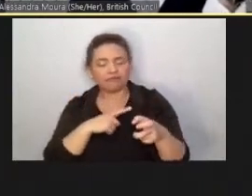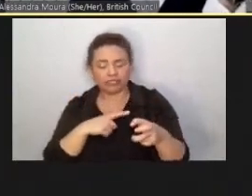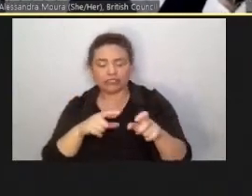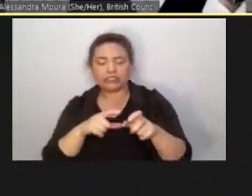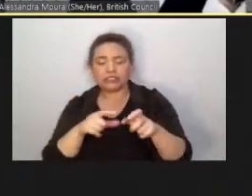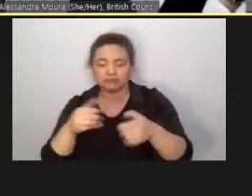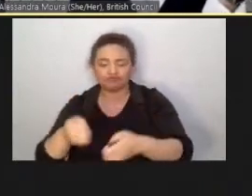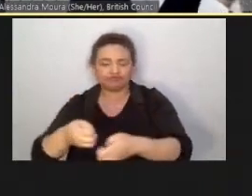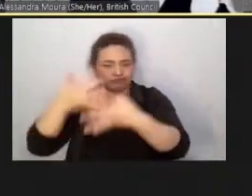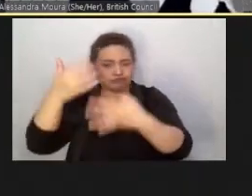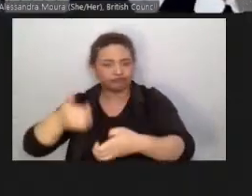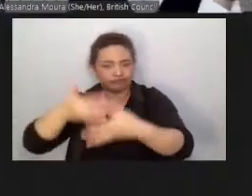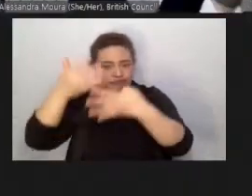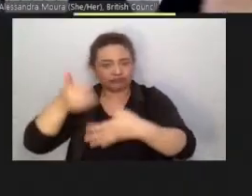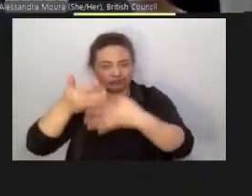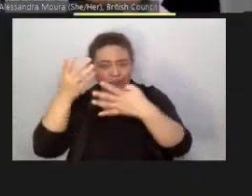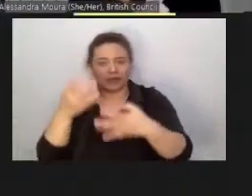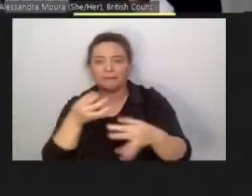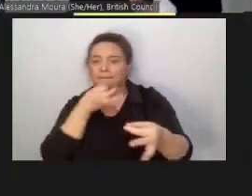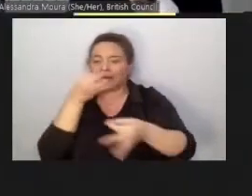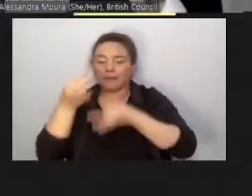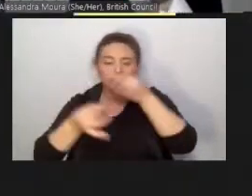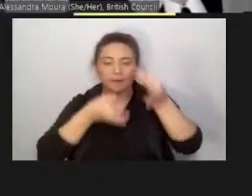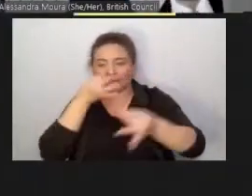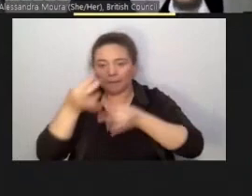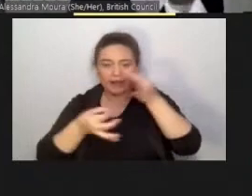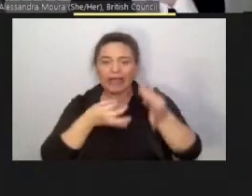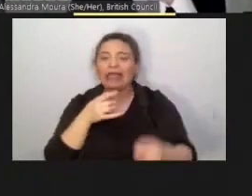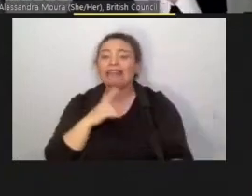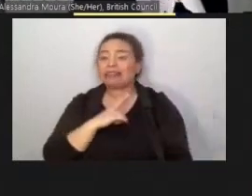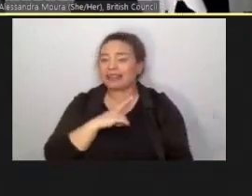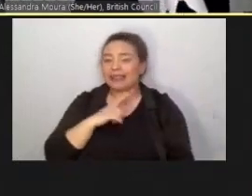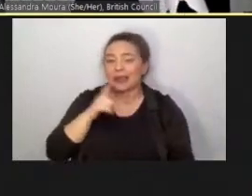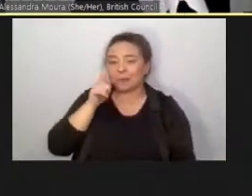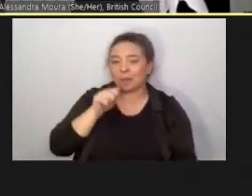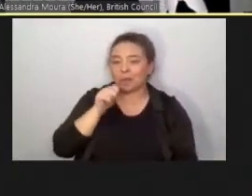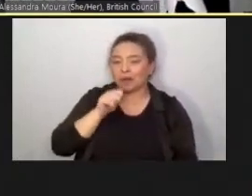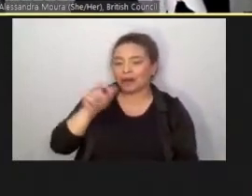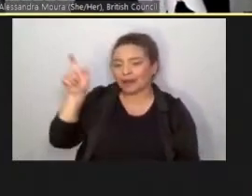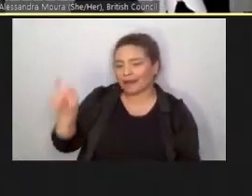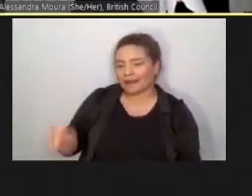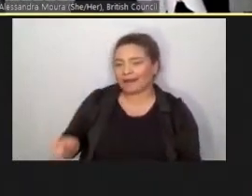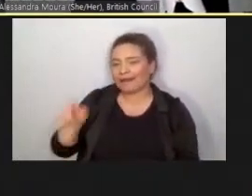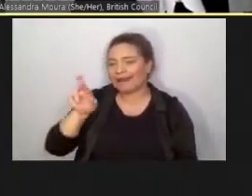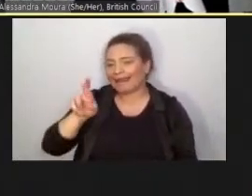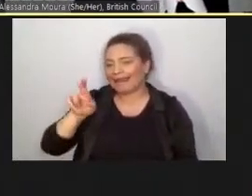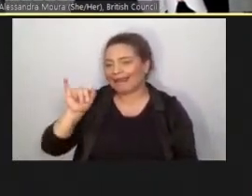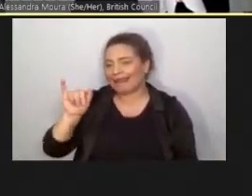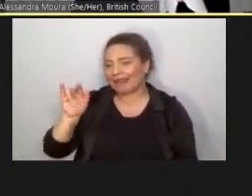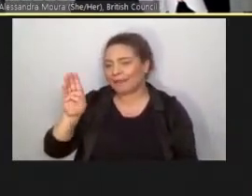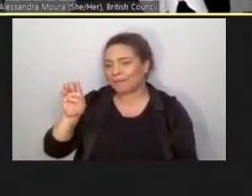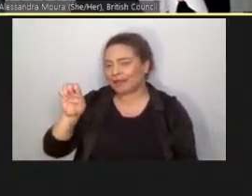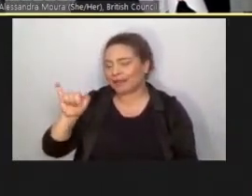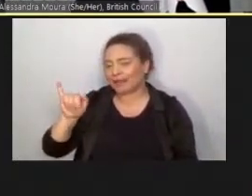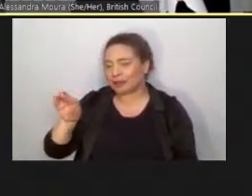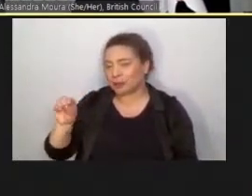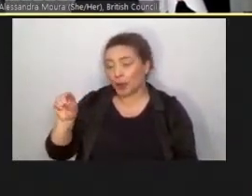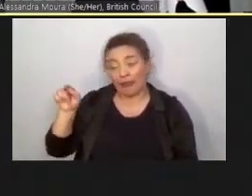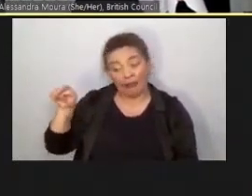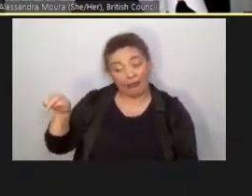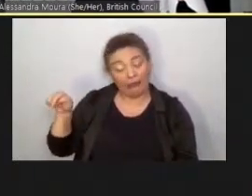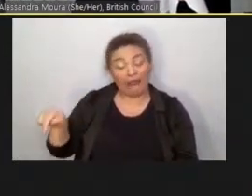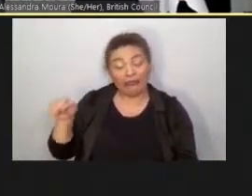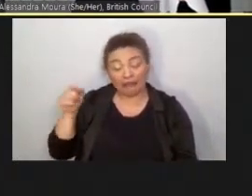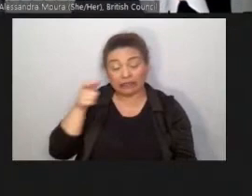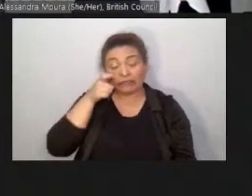with us here. And she said she tried basically everything, but she was curious with the blind observation. That was news for me